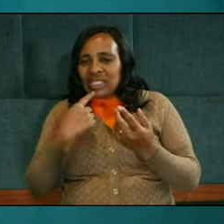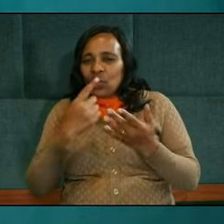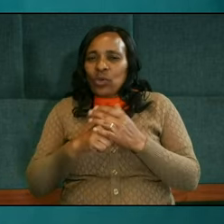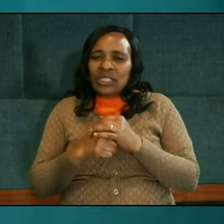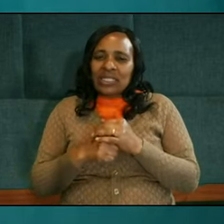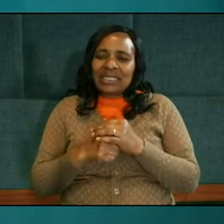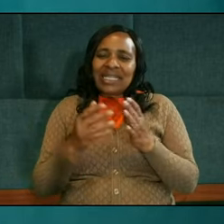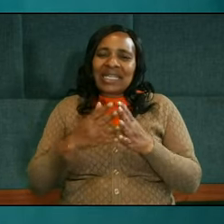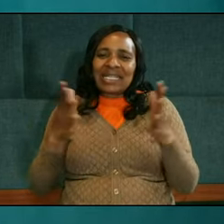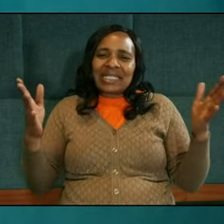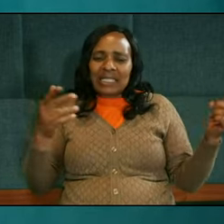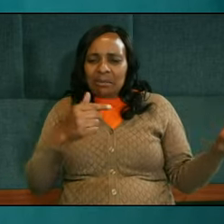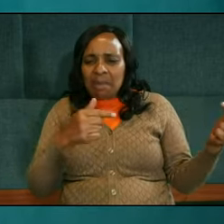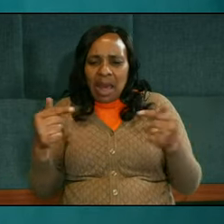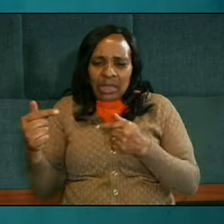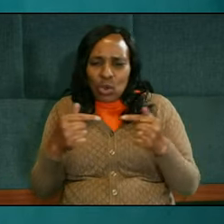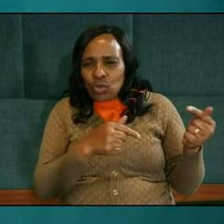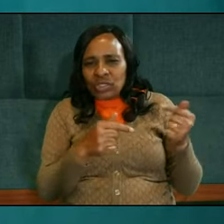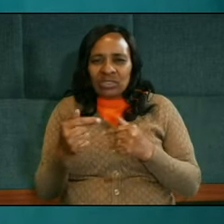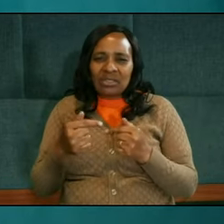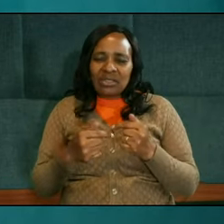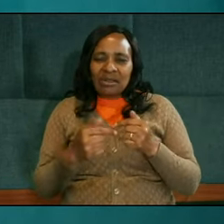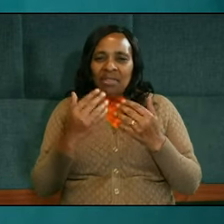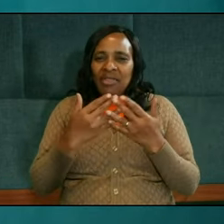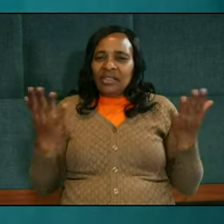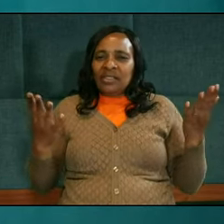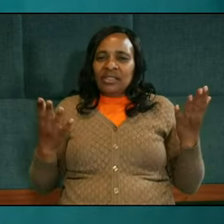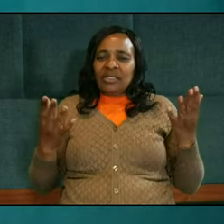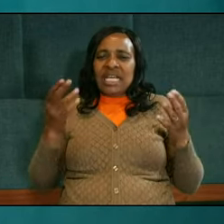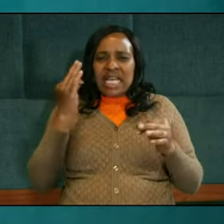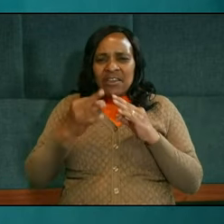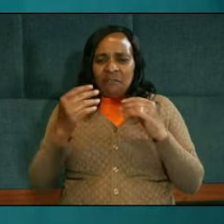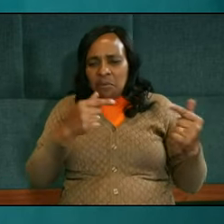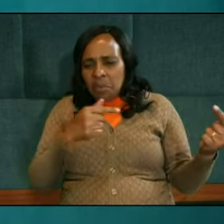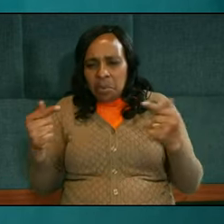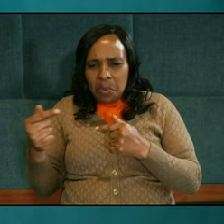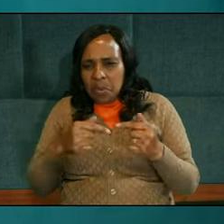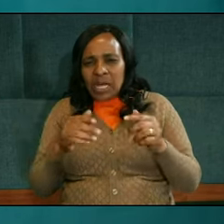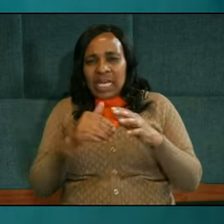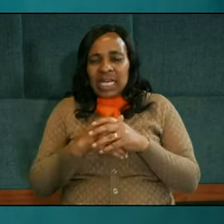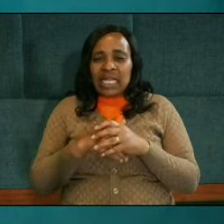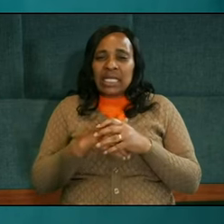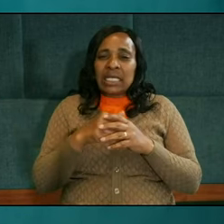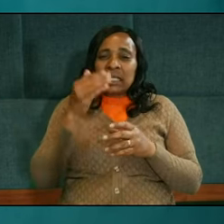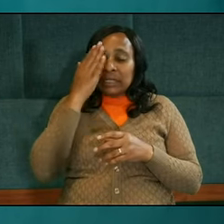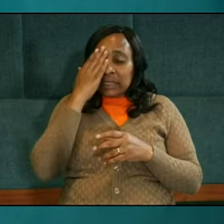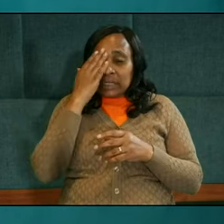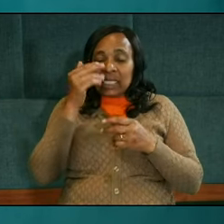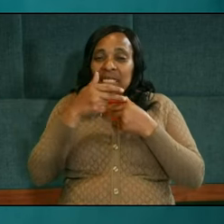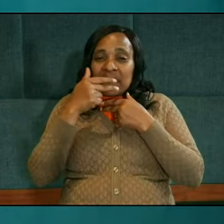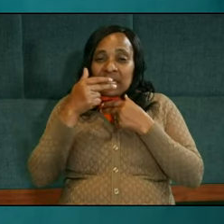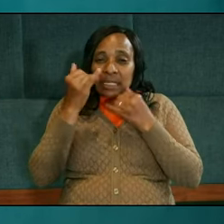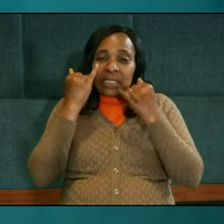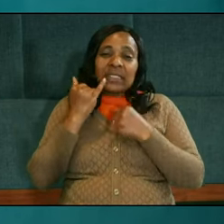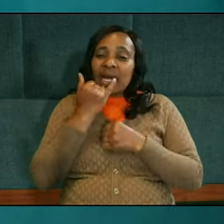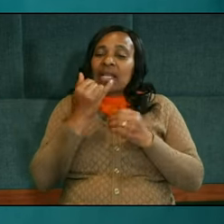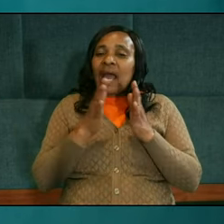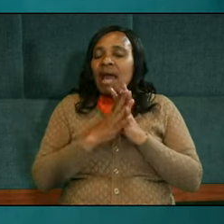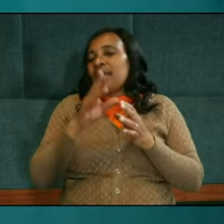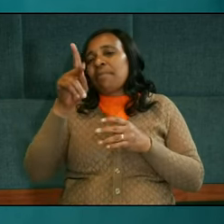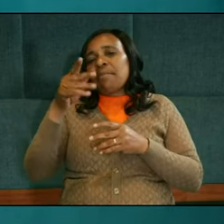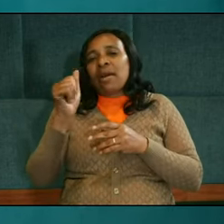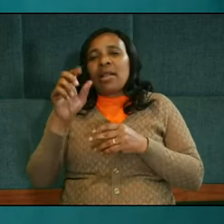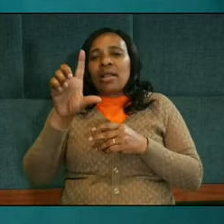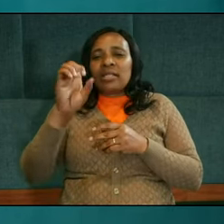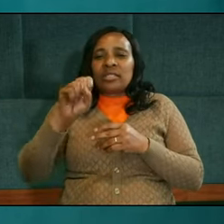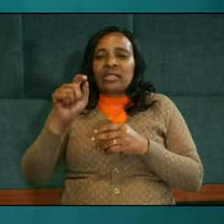battles, greater than the battle that is even being fought in Israel and Palestine right now, the greatest battle that was ever